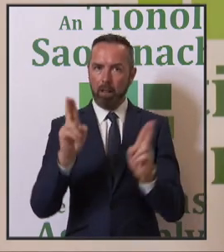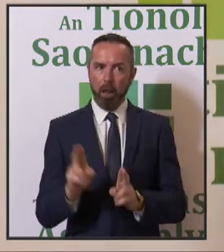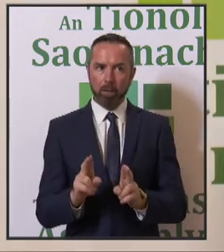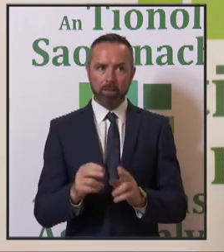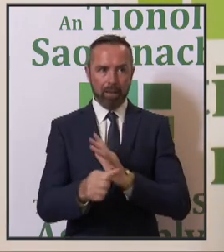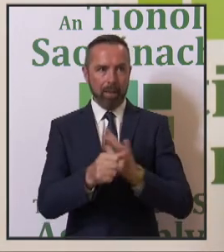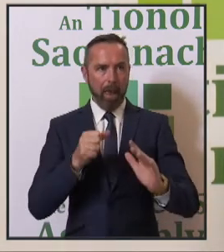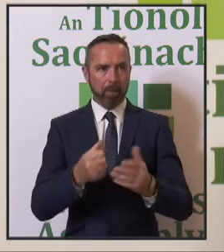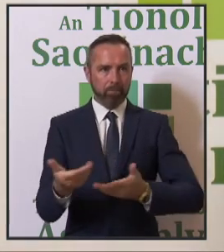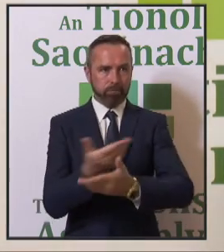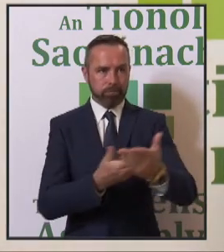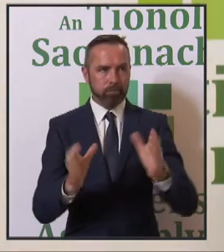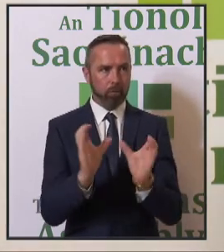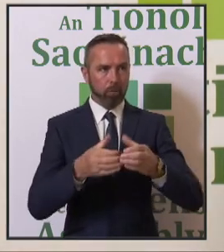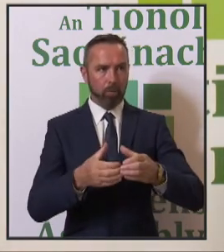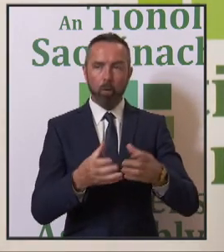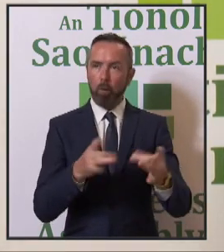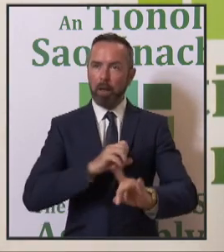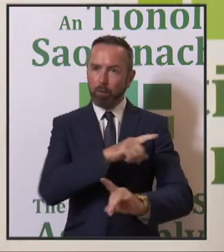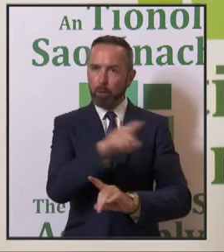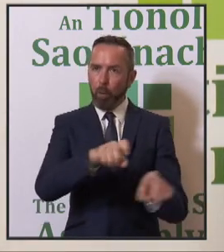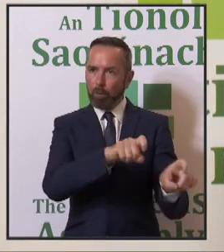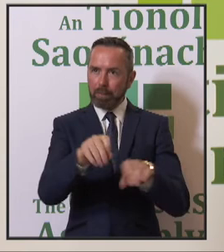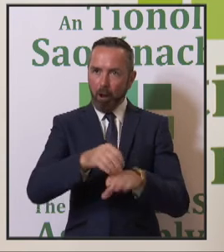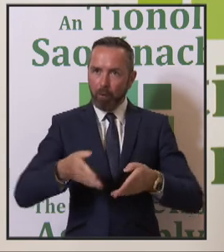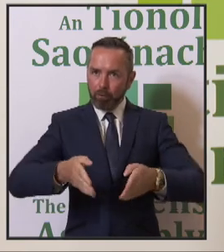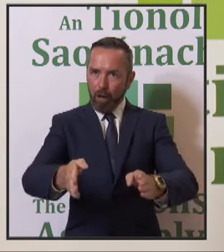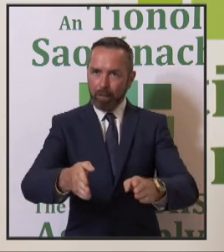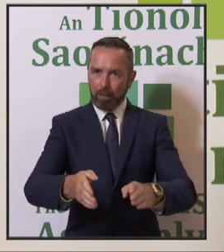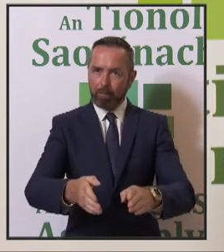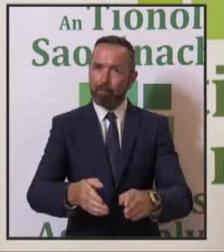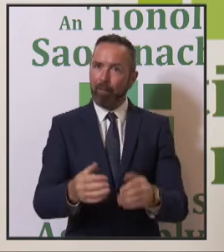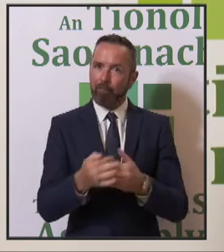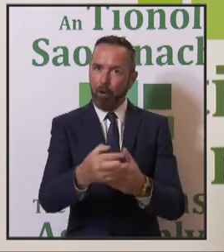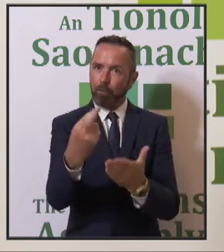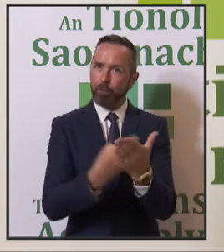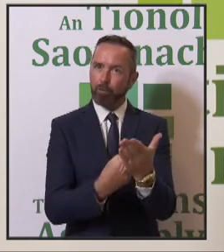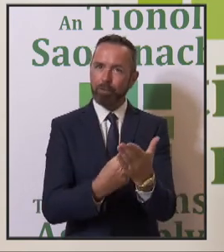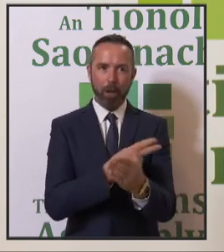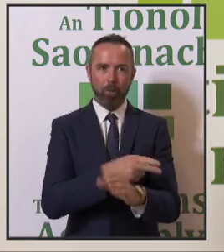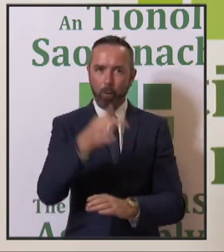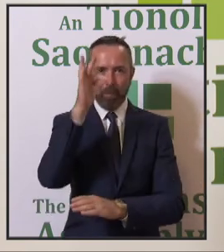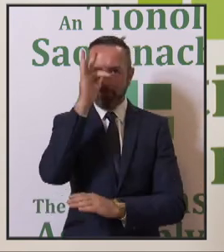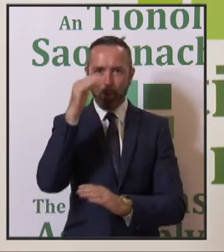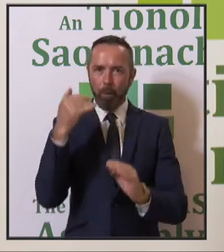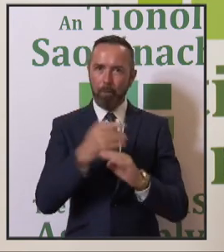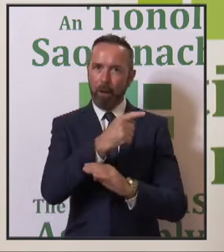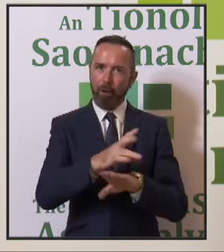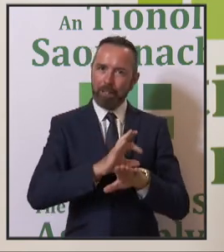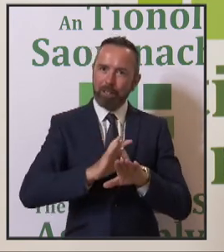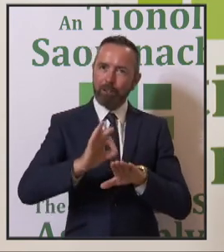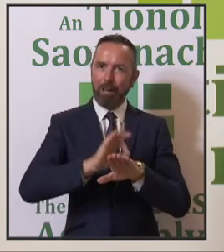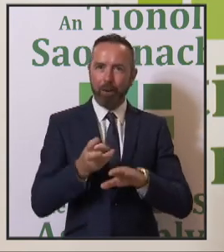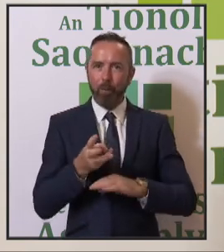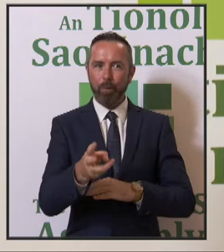will make sure that we stay on track and obey all the rules. Please don't be fooled by her gentle demeanour here today.